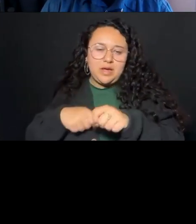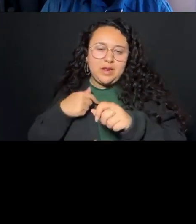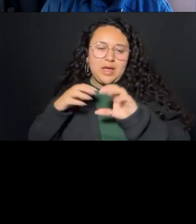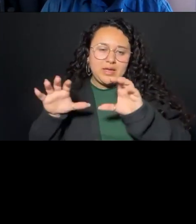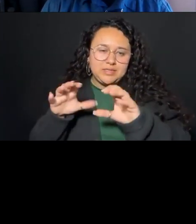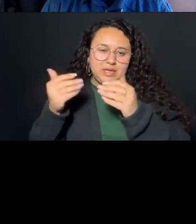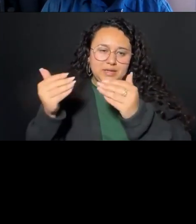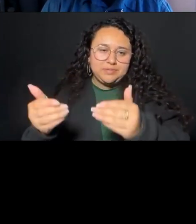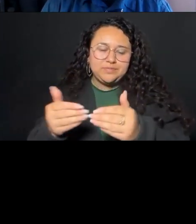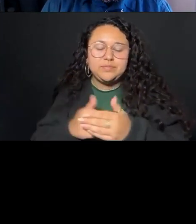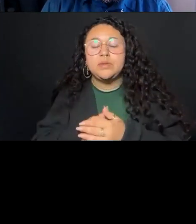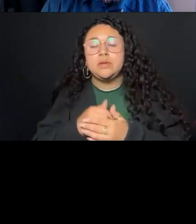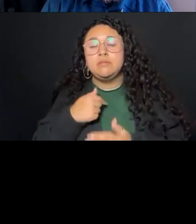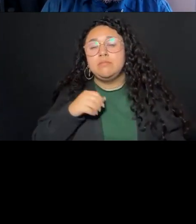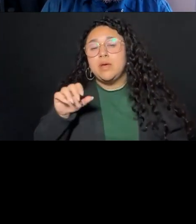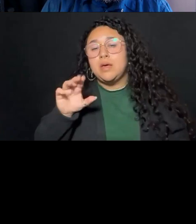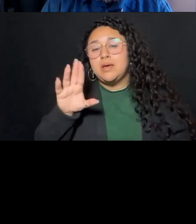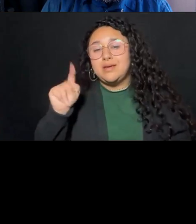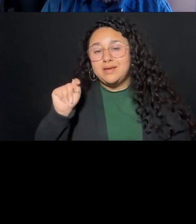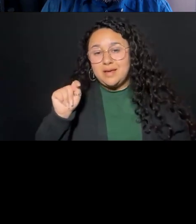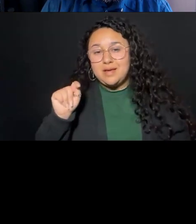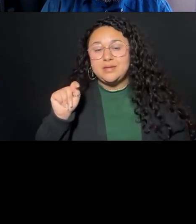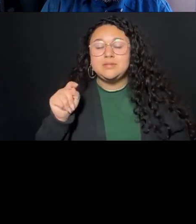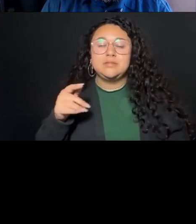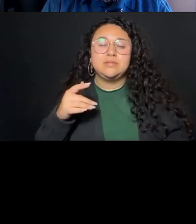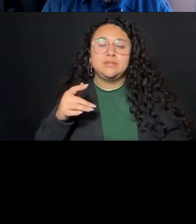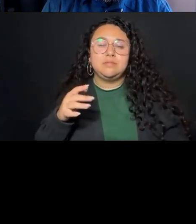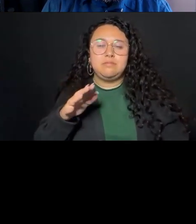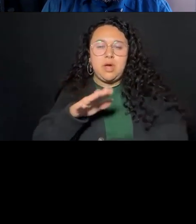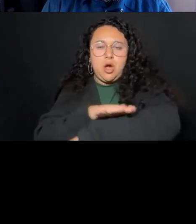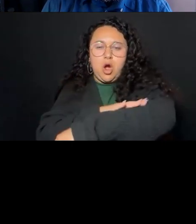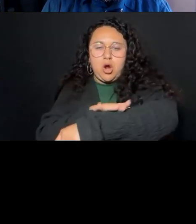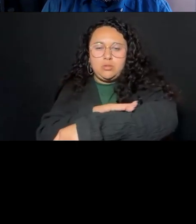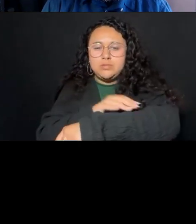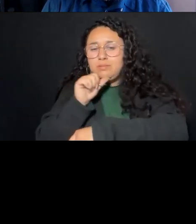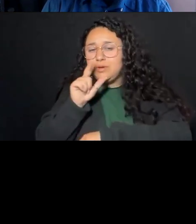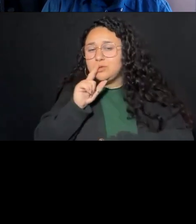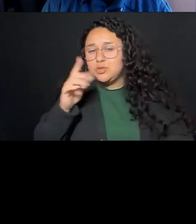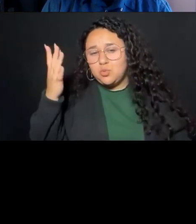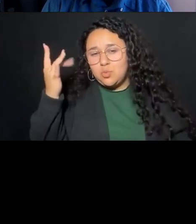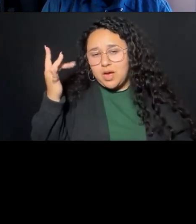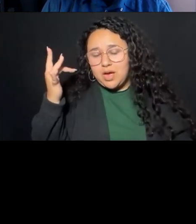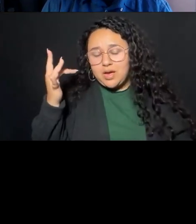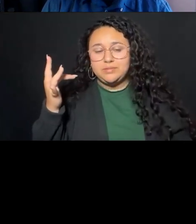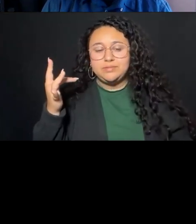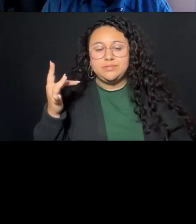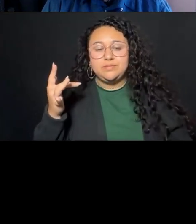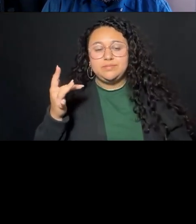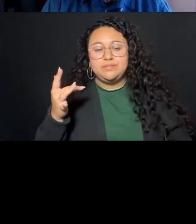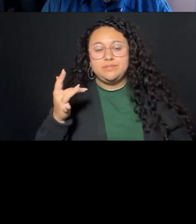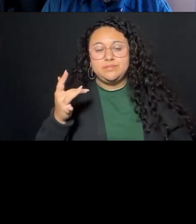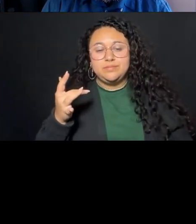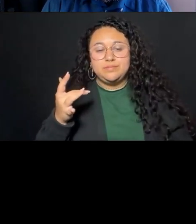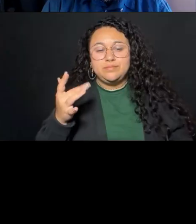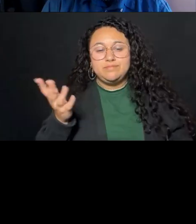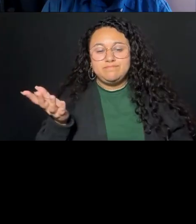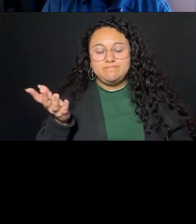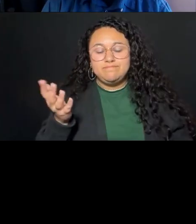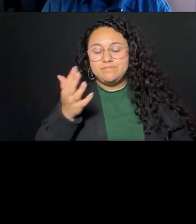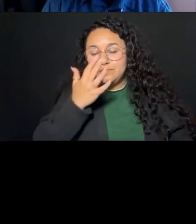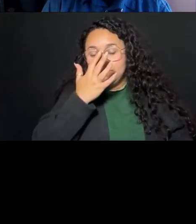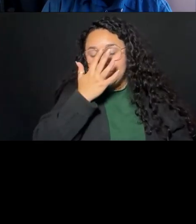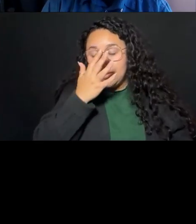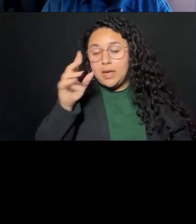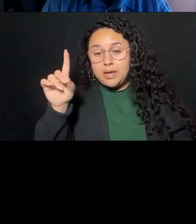But whenever I got cut, I was actually cutting my arms. I don't know why I was cutting my arms, and I